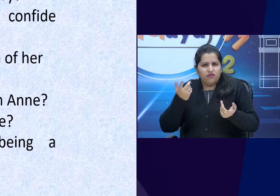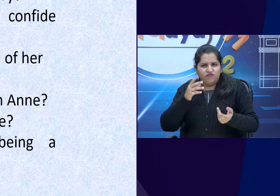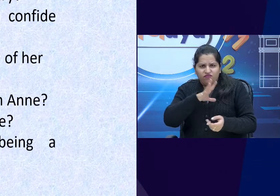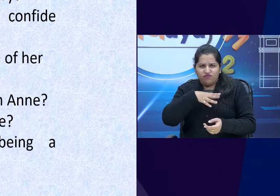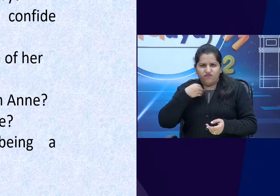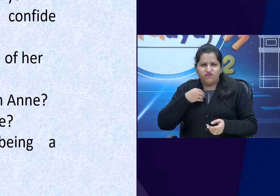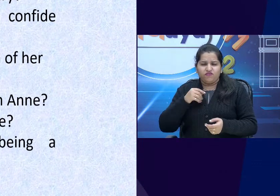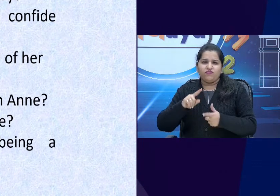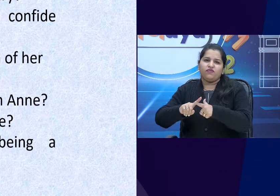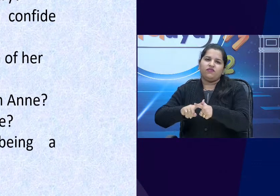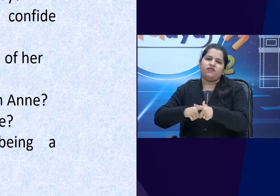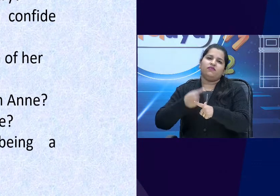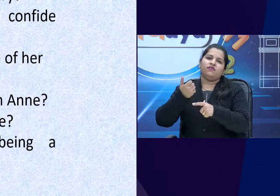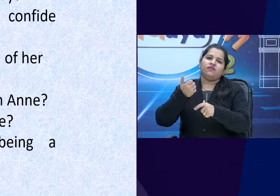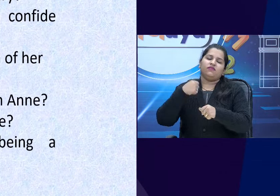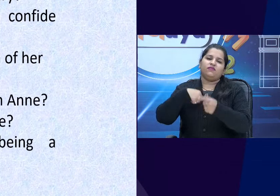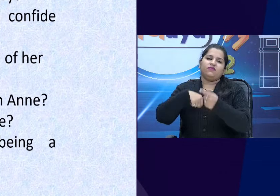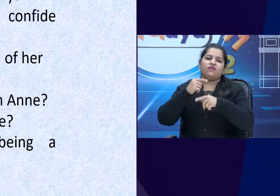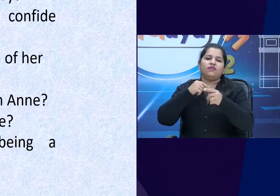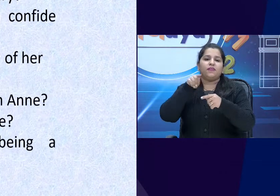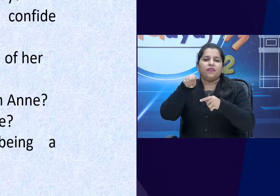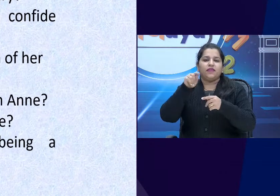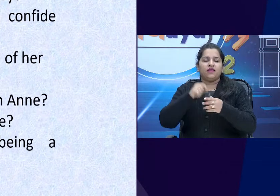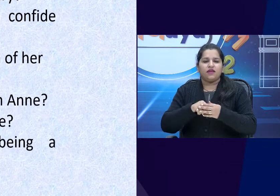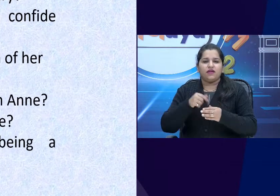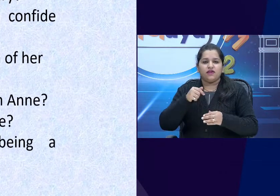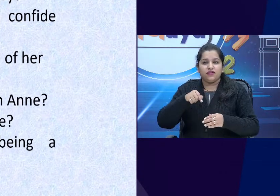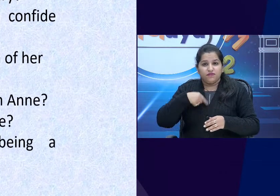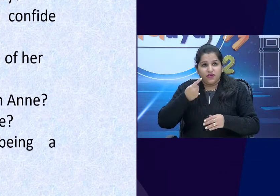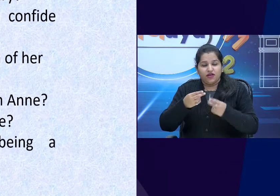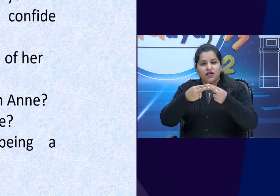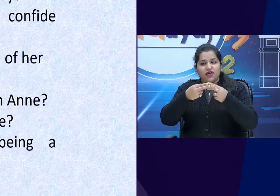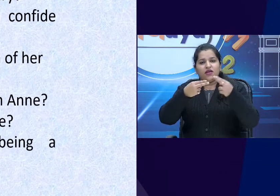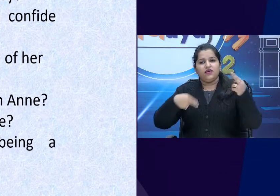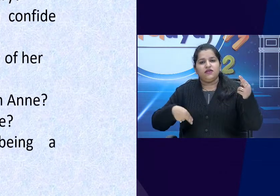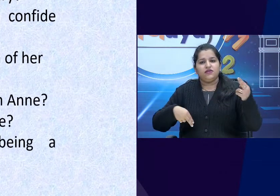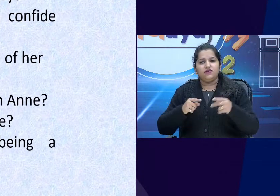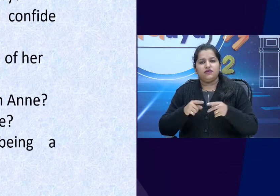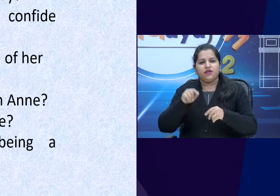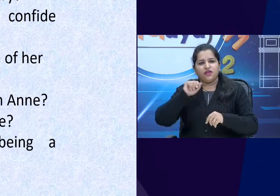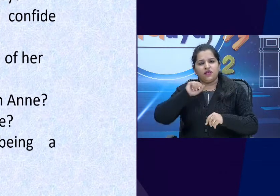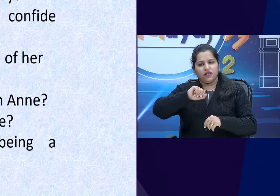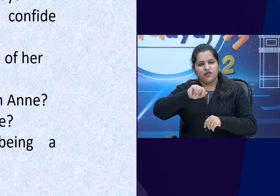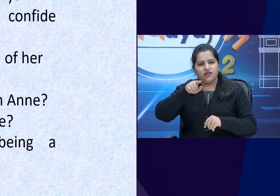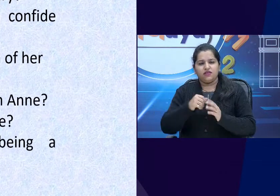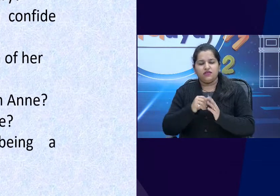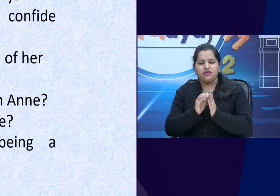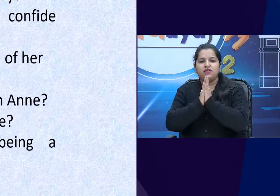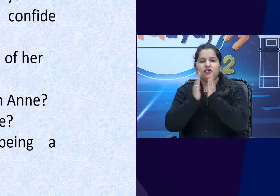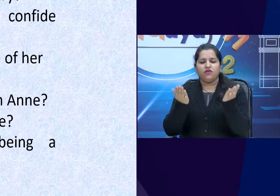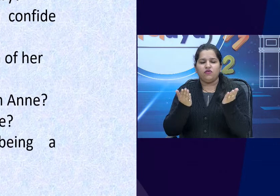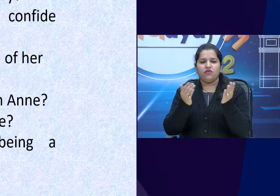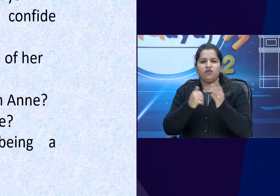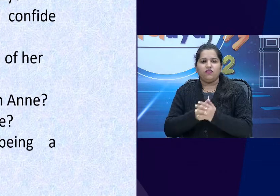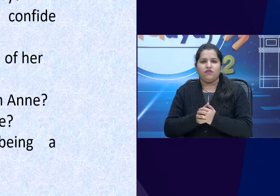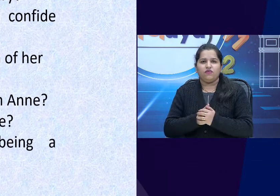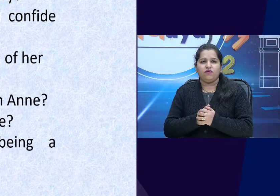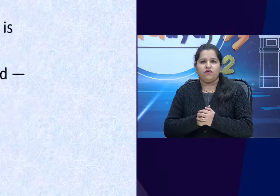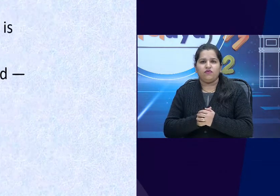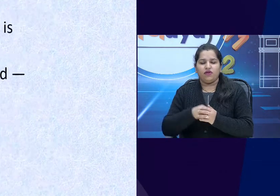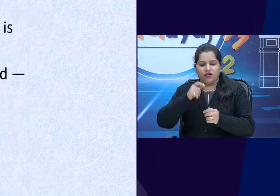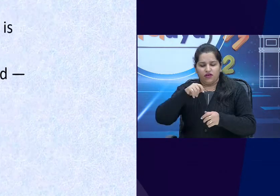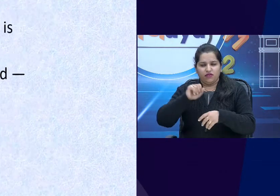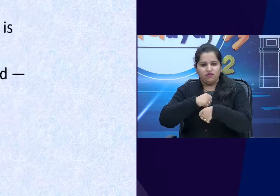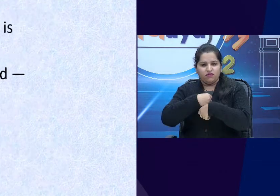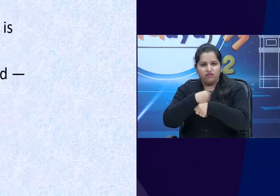her being a chatterbox in her essay? This is the homework, general homework. And the modified homework,